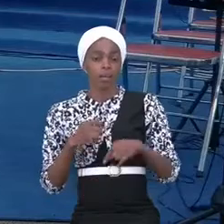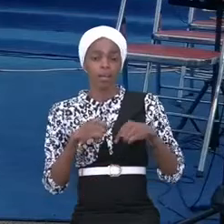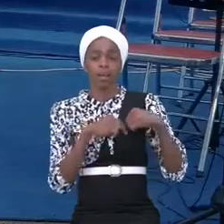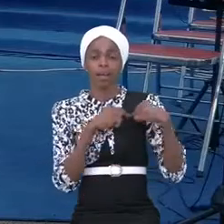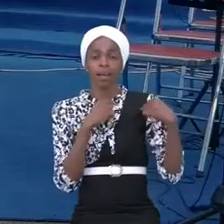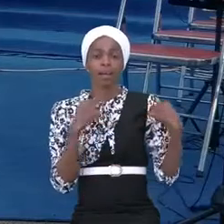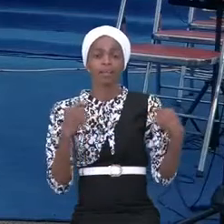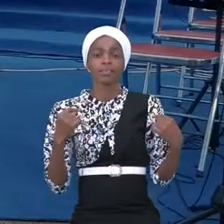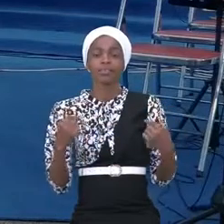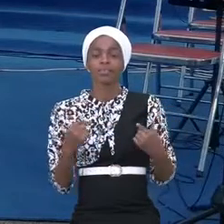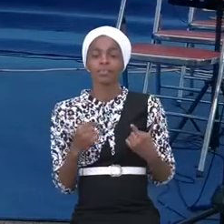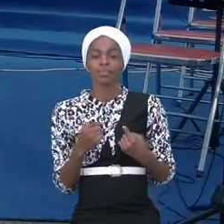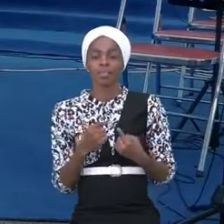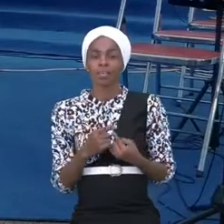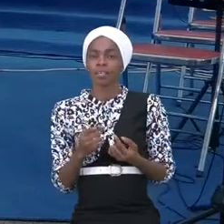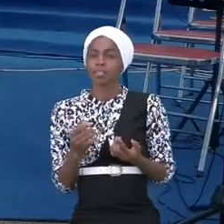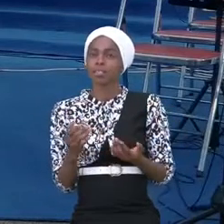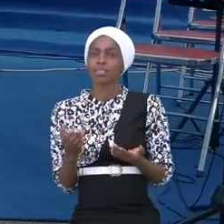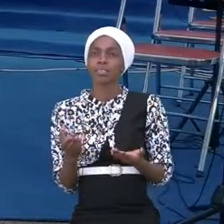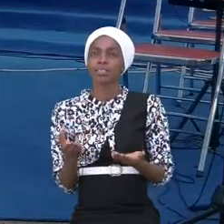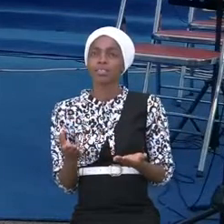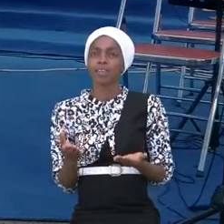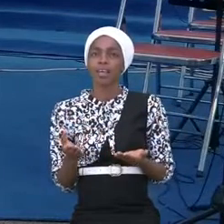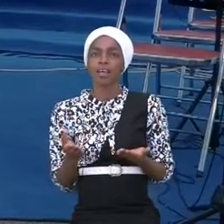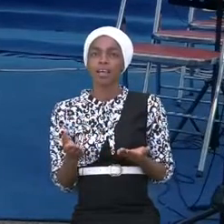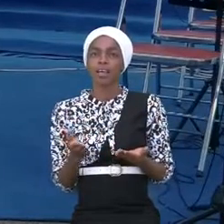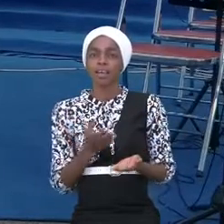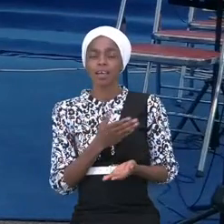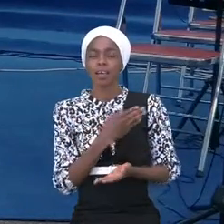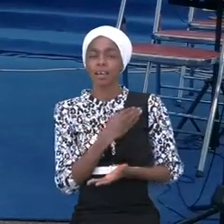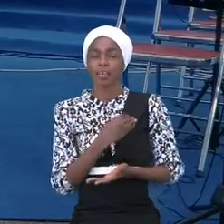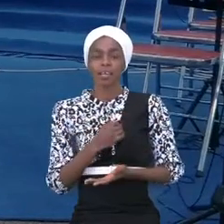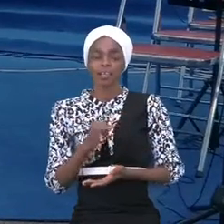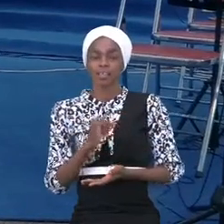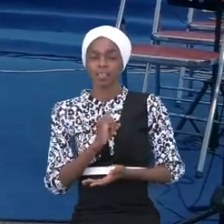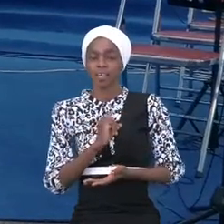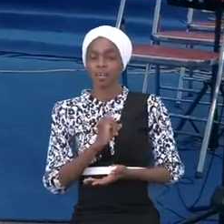alone are my heart. He's all